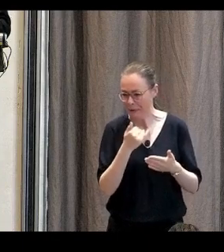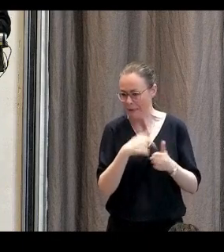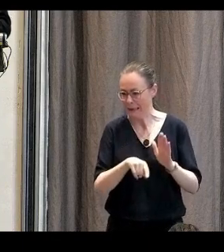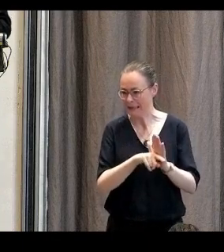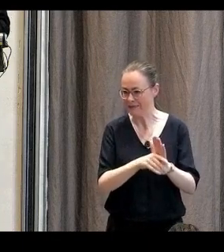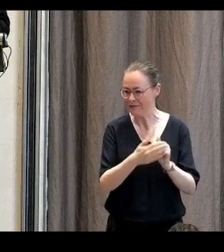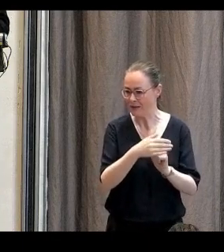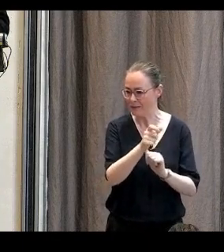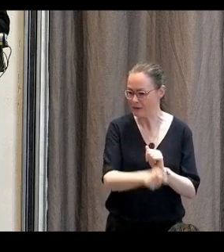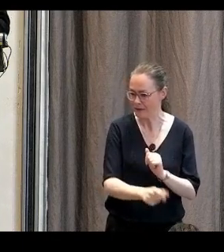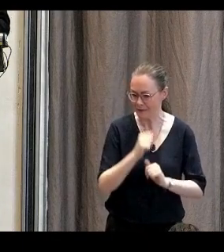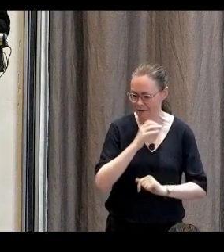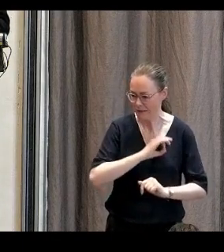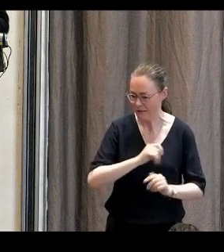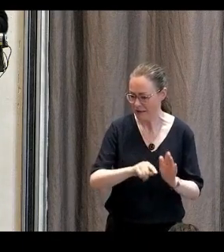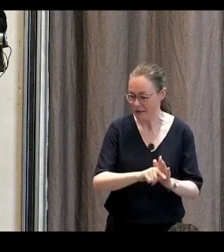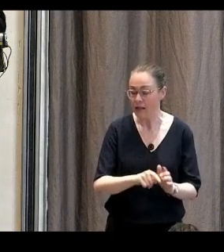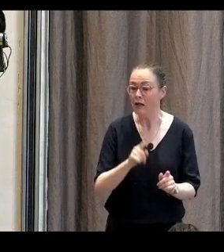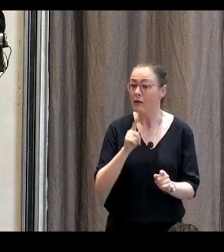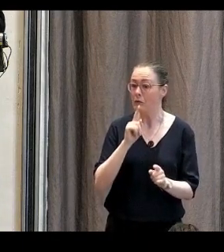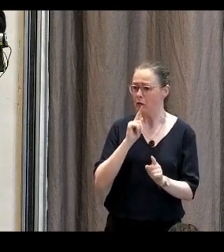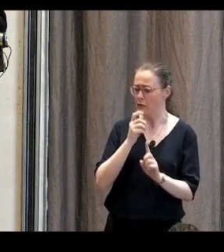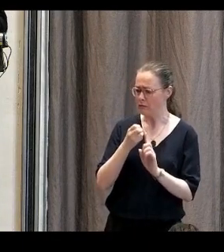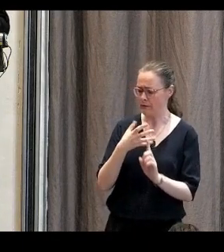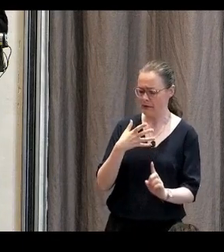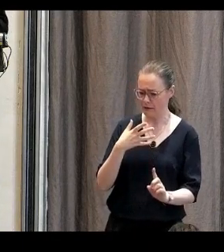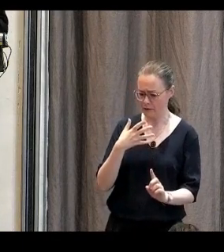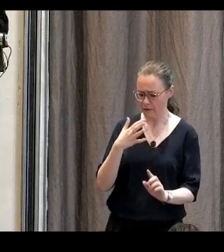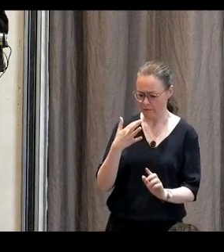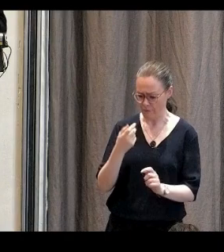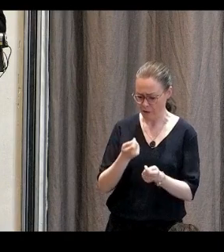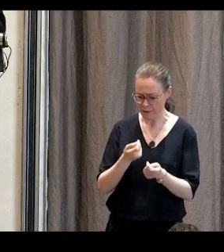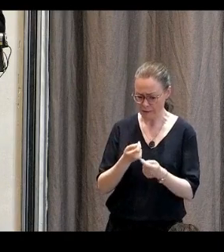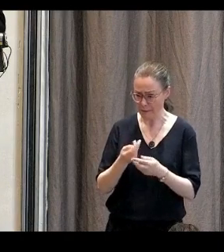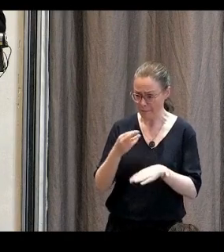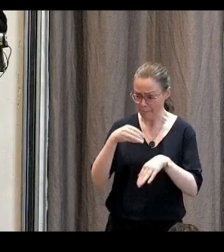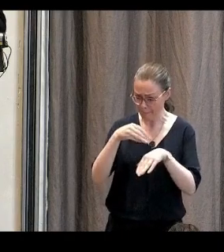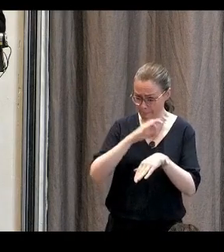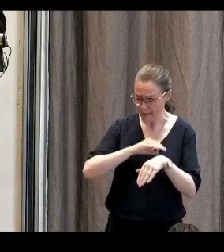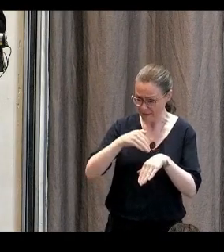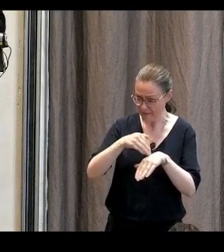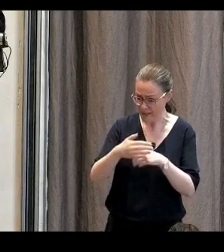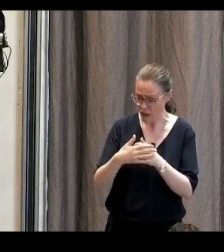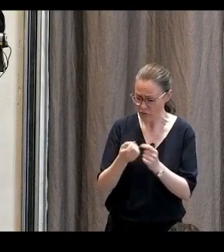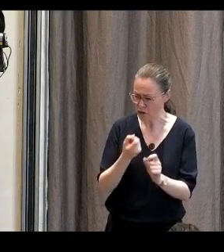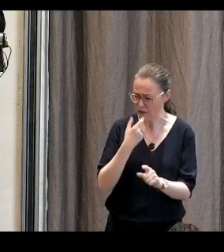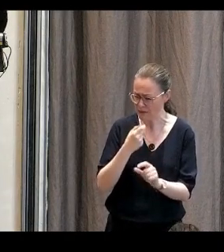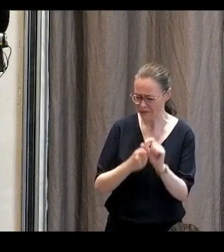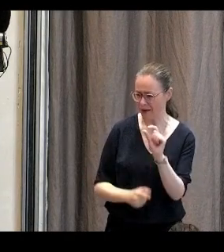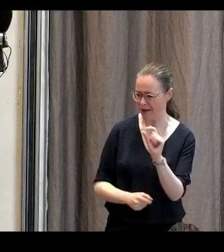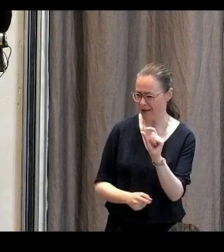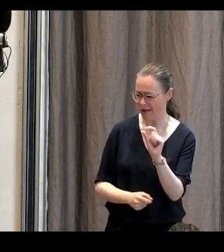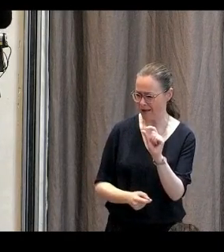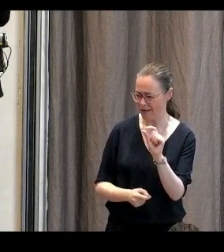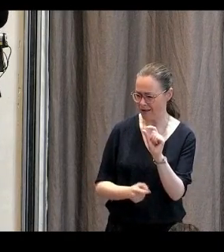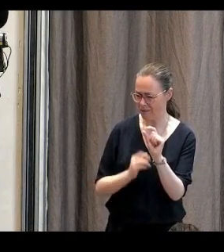disadvantaging people. And what we found was actually the effective treatment was small. We needed, so I